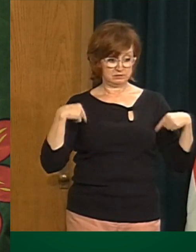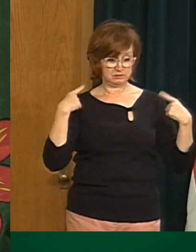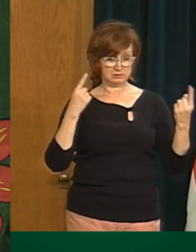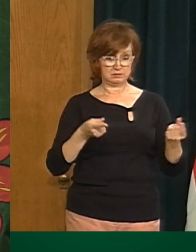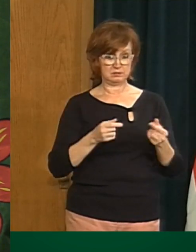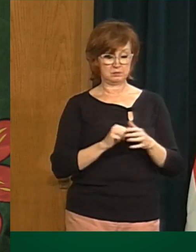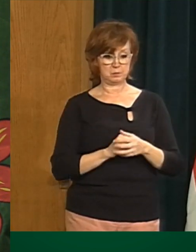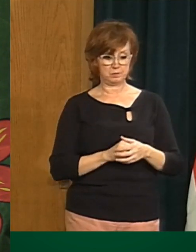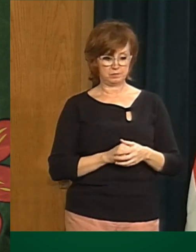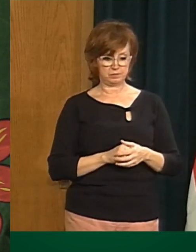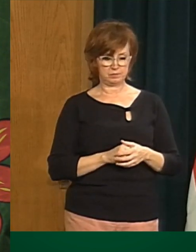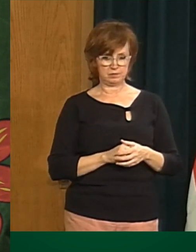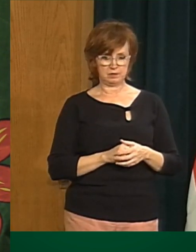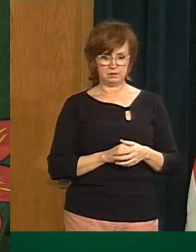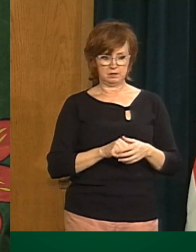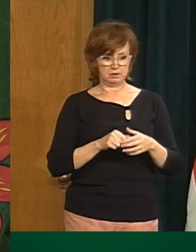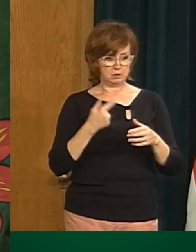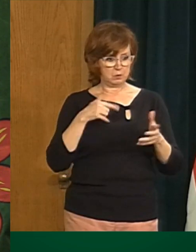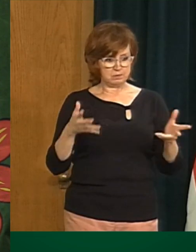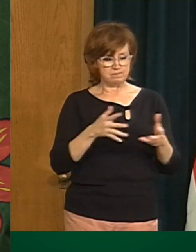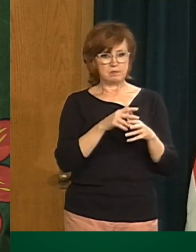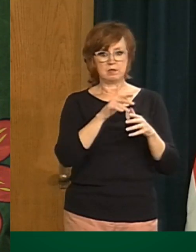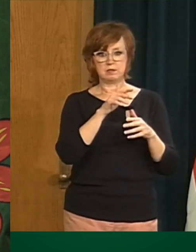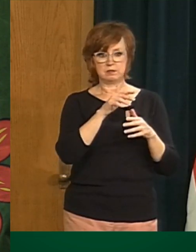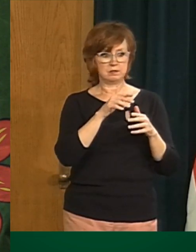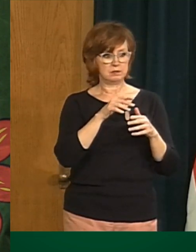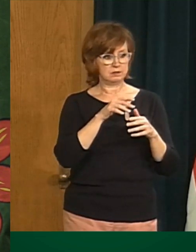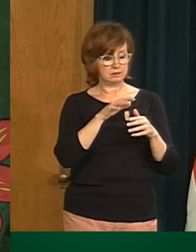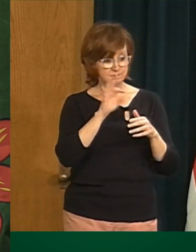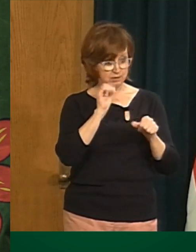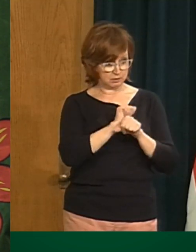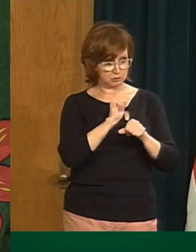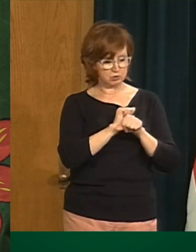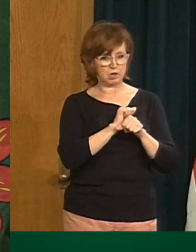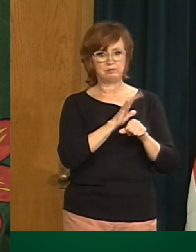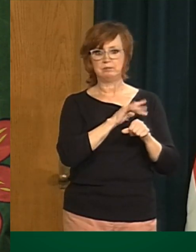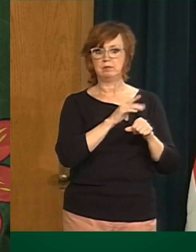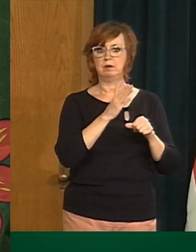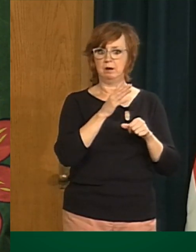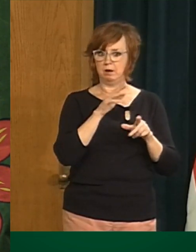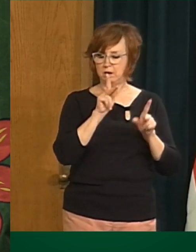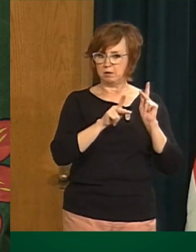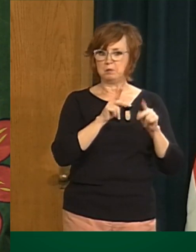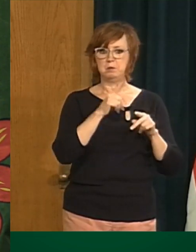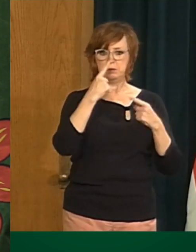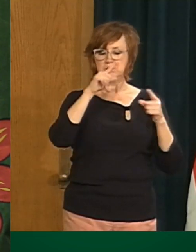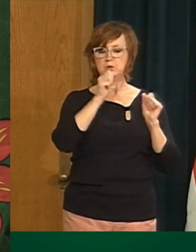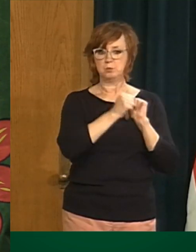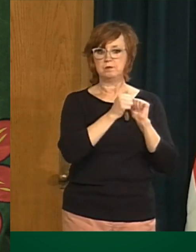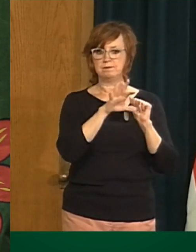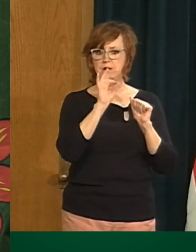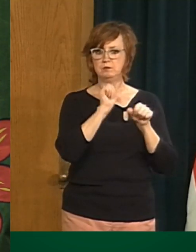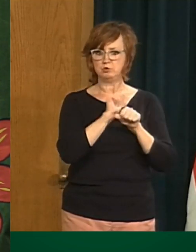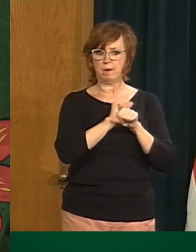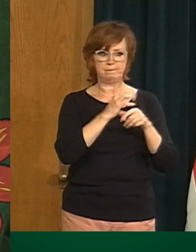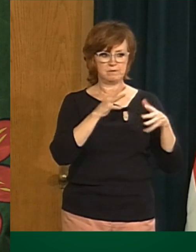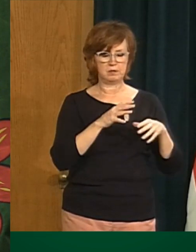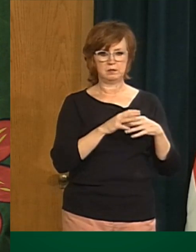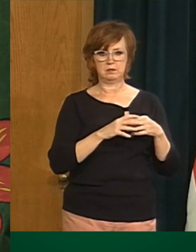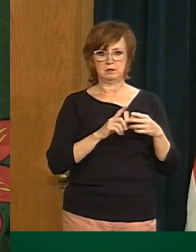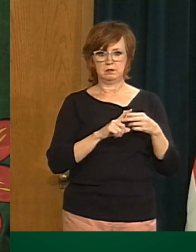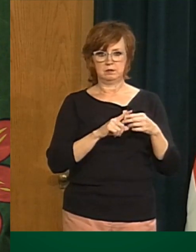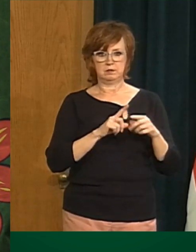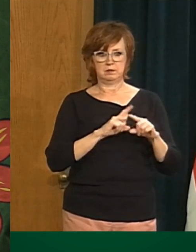years, and finding employment, and actually that community has been lobbying for some time. In fact, Saskatchewan has built their section of the